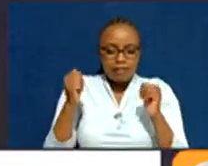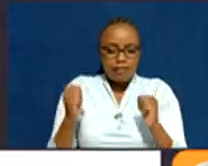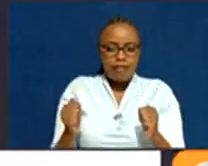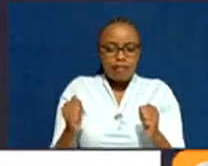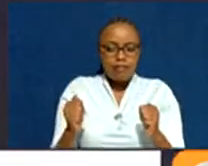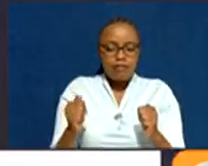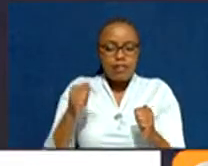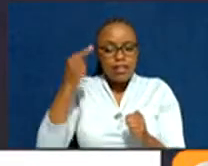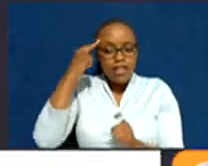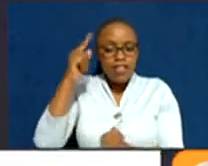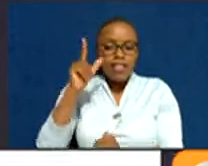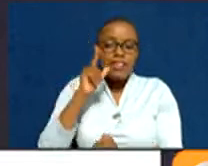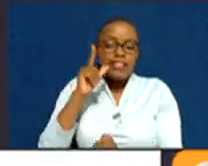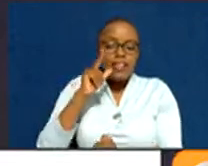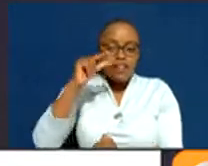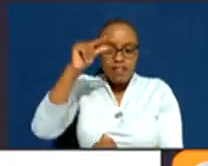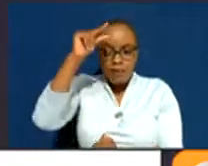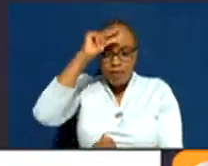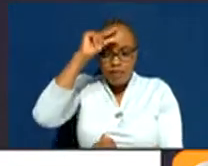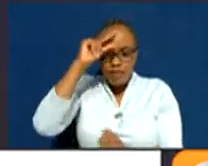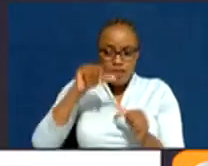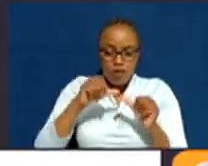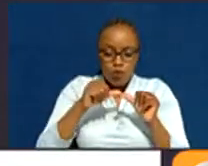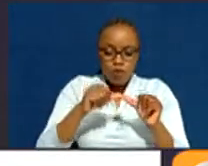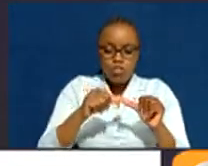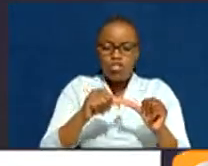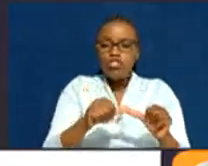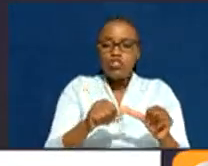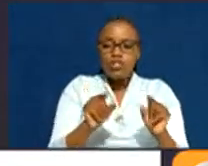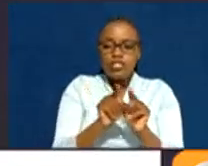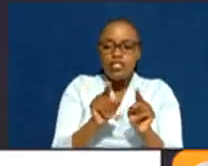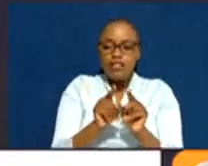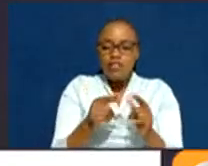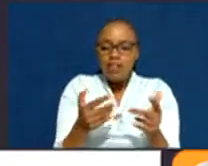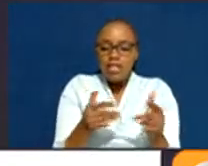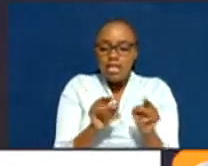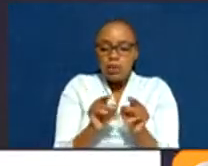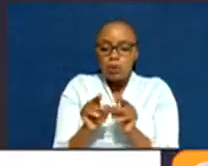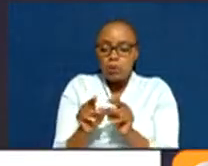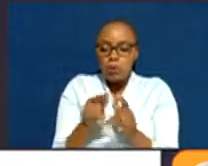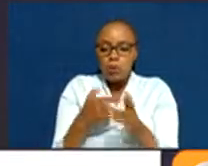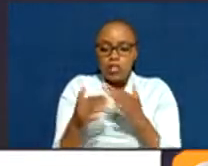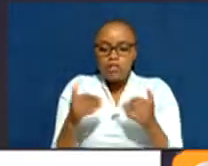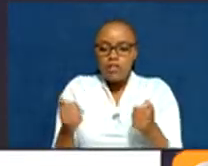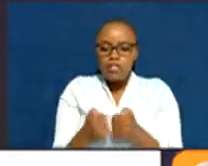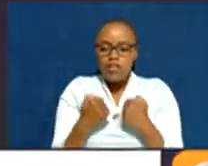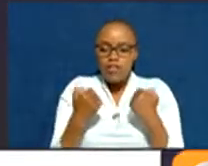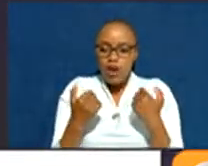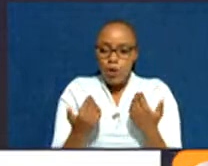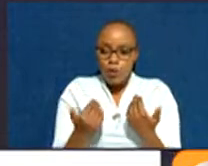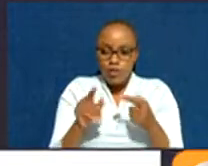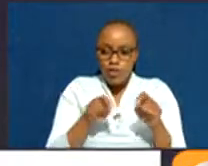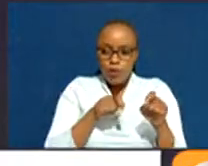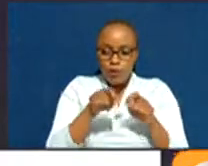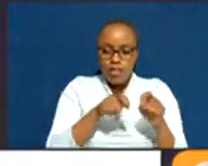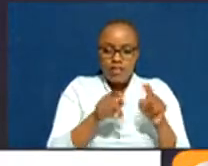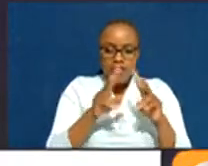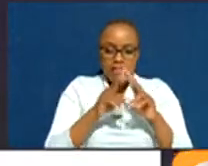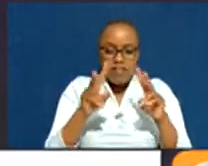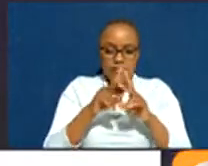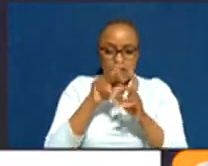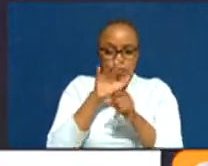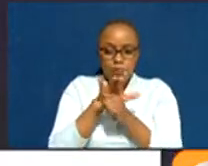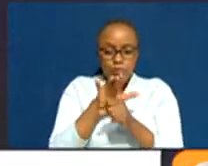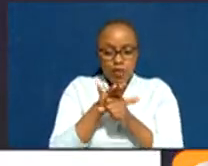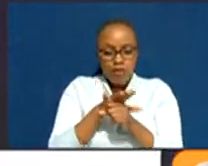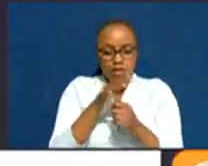think the British government has persistently, right across, despite the Commonwealth, despite all this, tried very much to